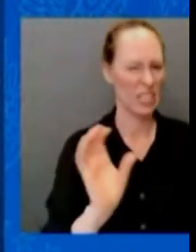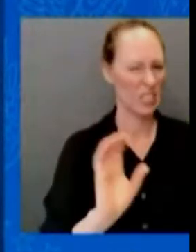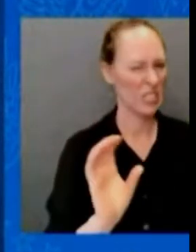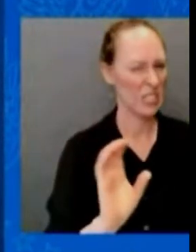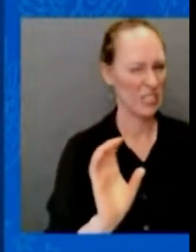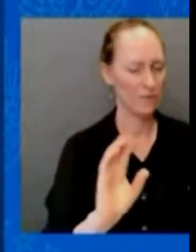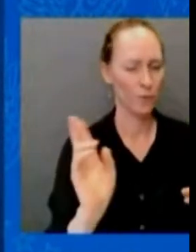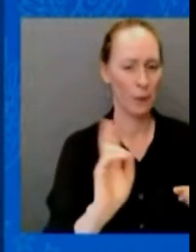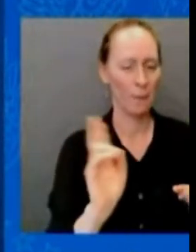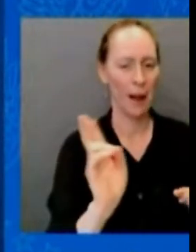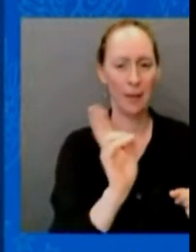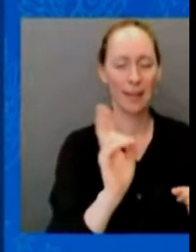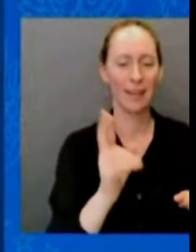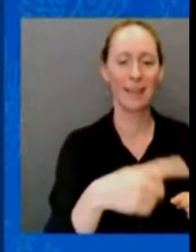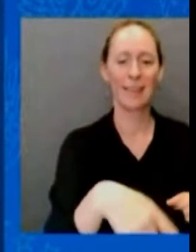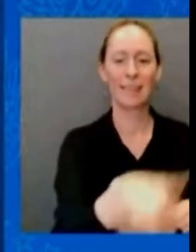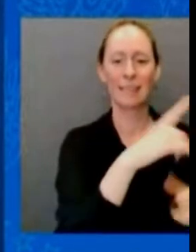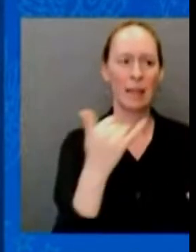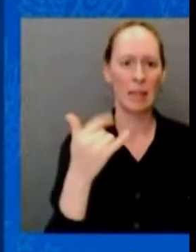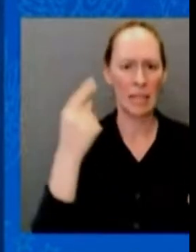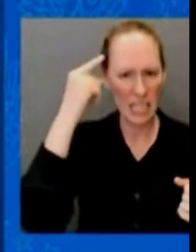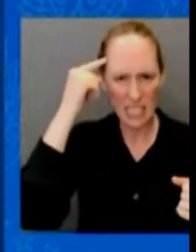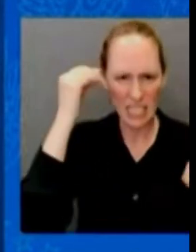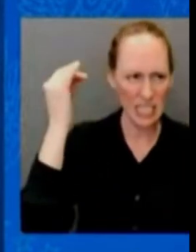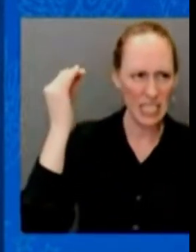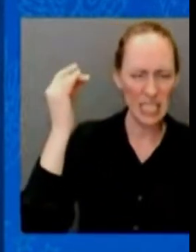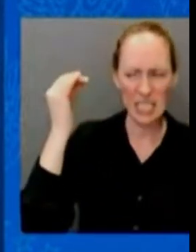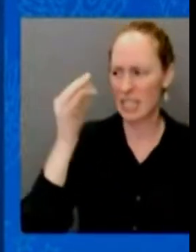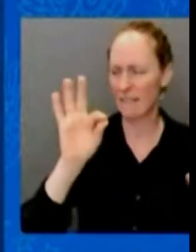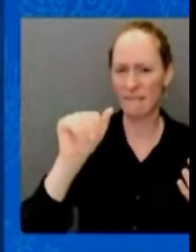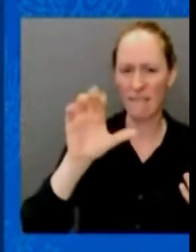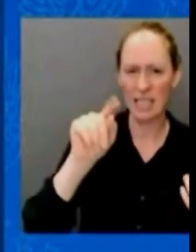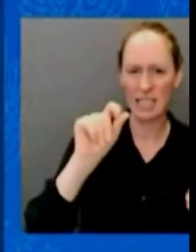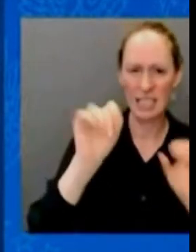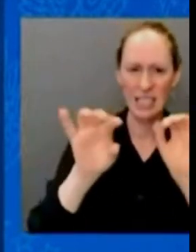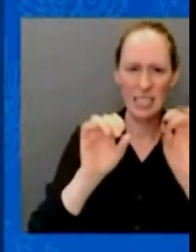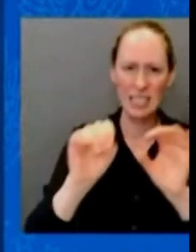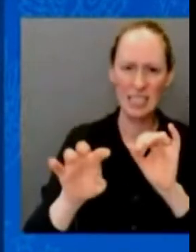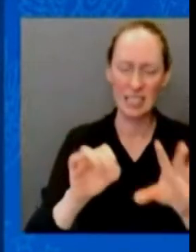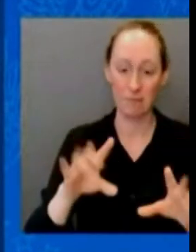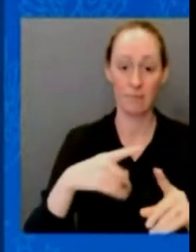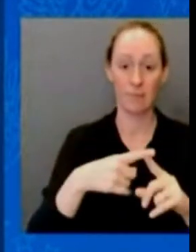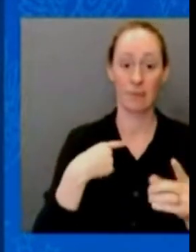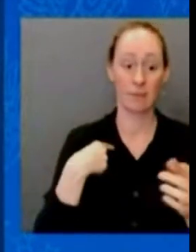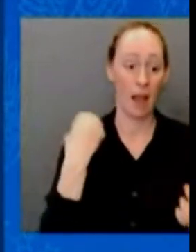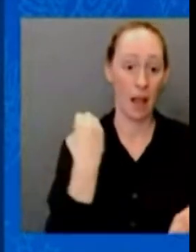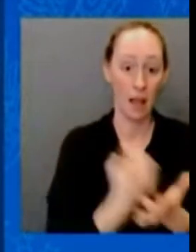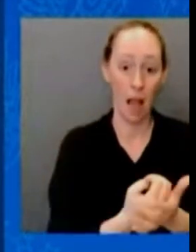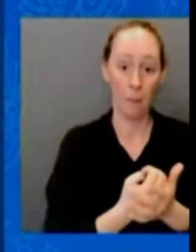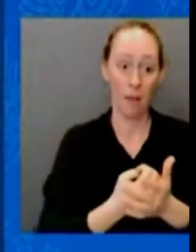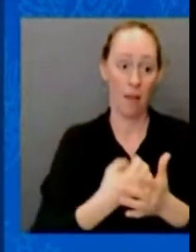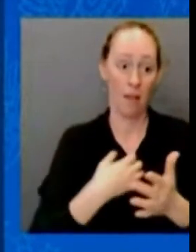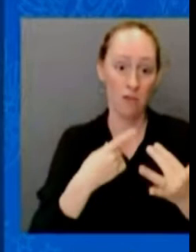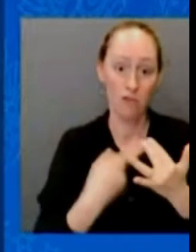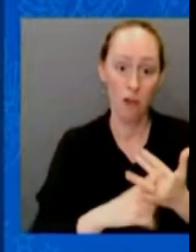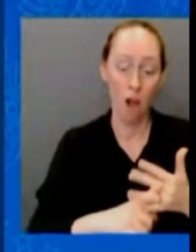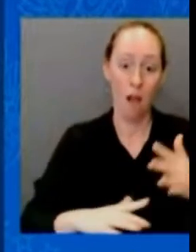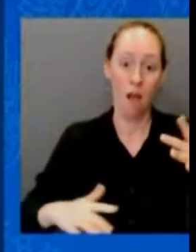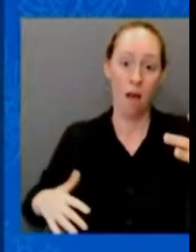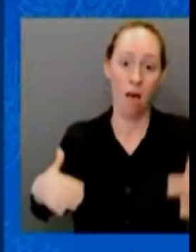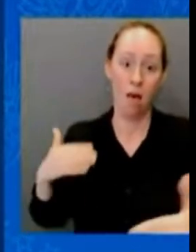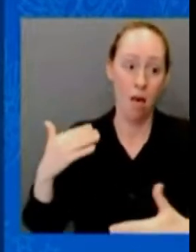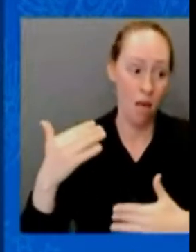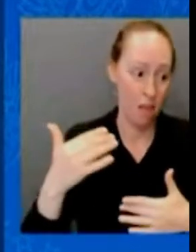in ruins. My predecessor was the first president since Herbert Hoover, not a joke, to lose jobs in the entirety